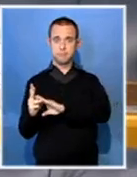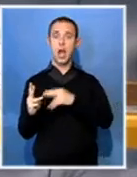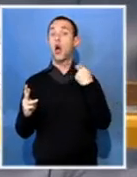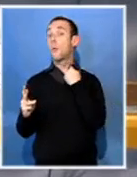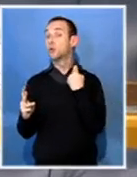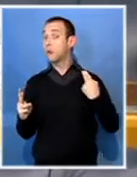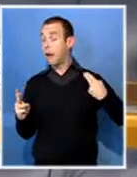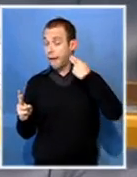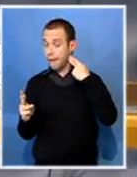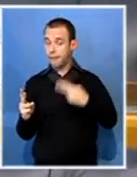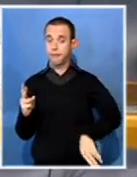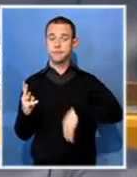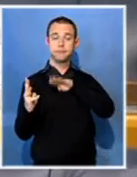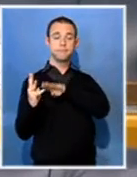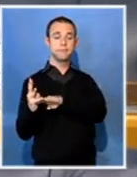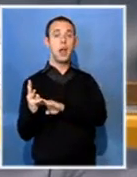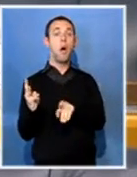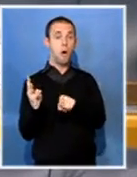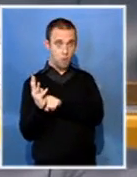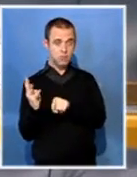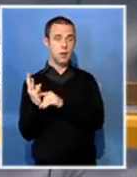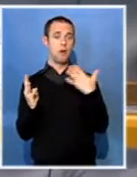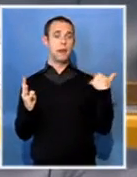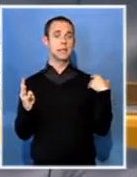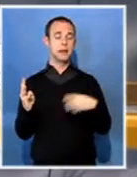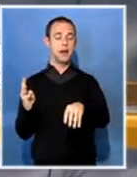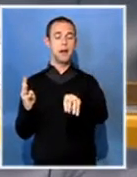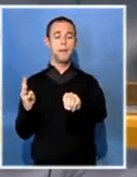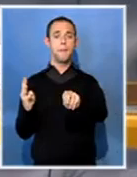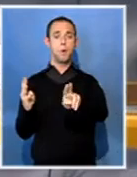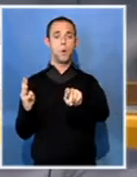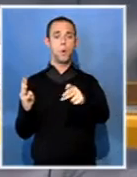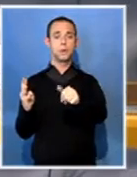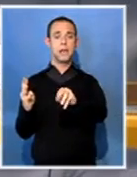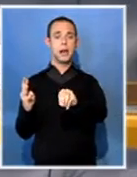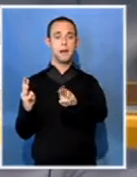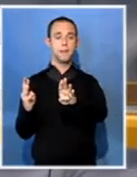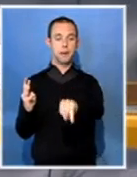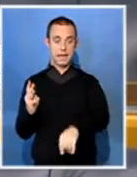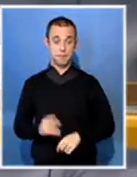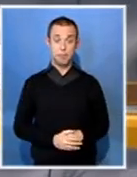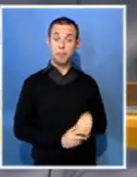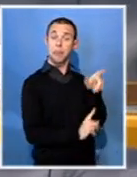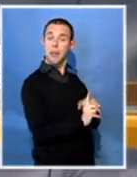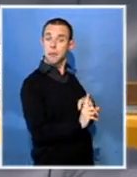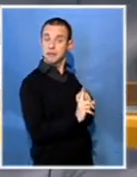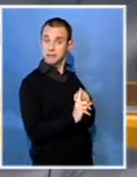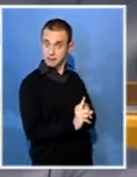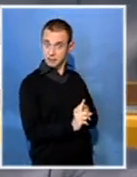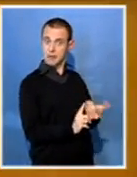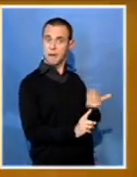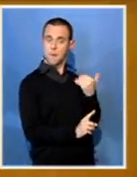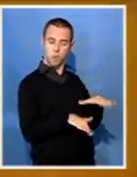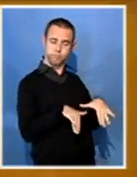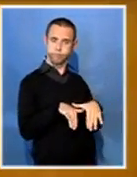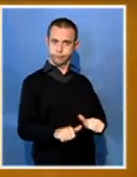Phil Molefe was acting CEO for 6 months and he refused to approve the TNA Business Breakfast